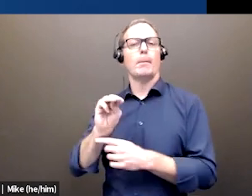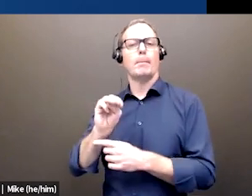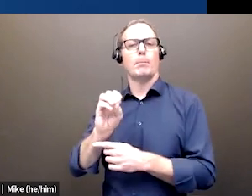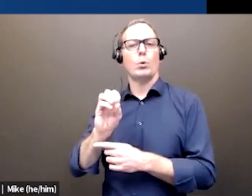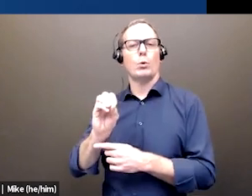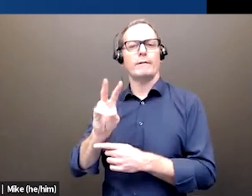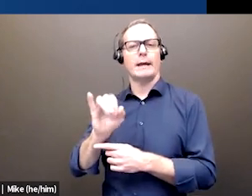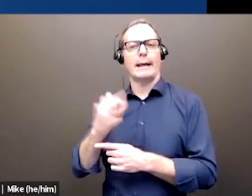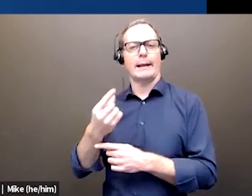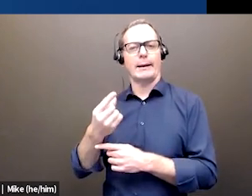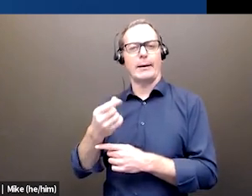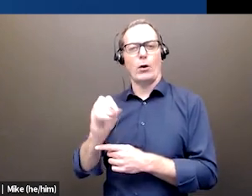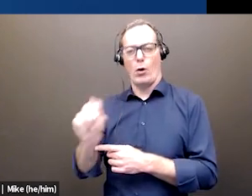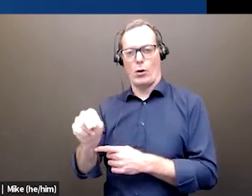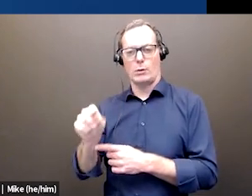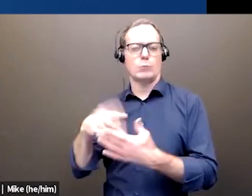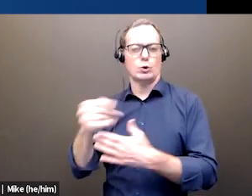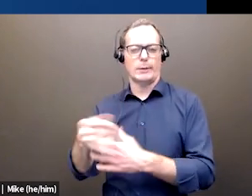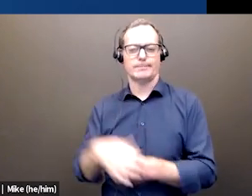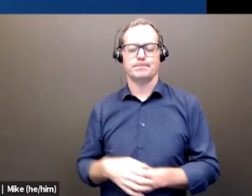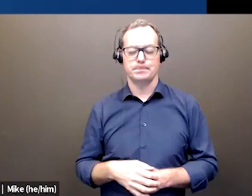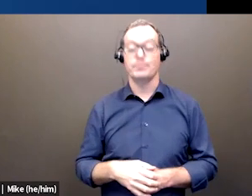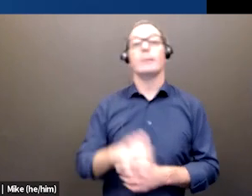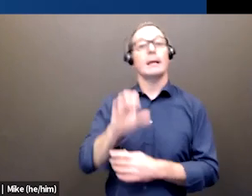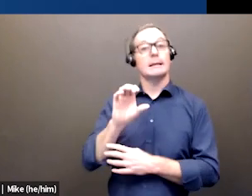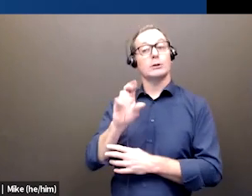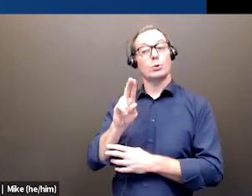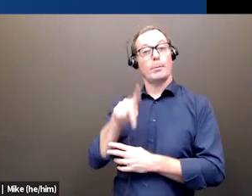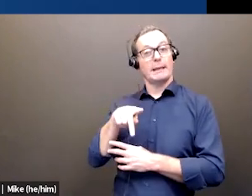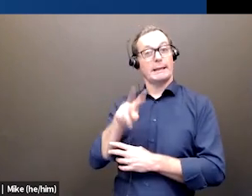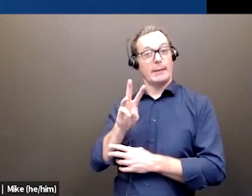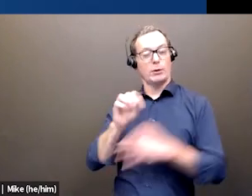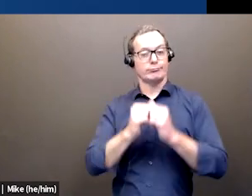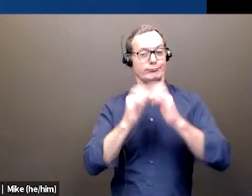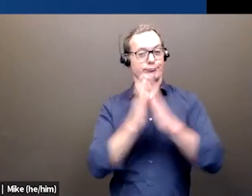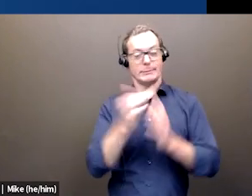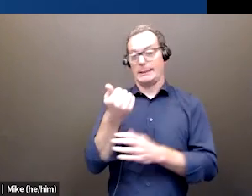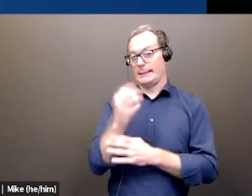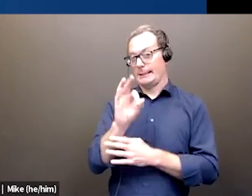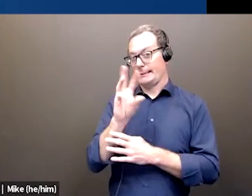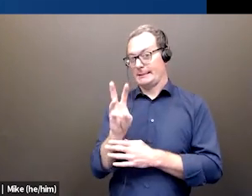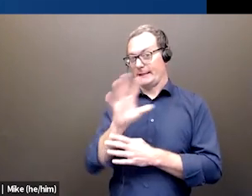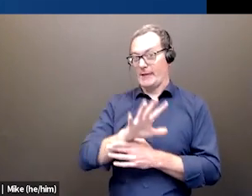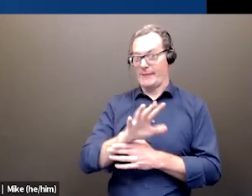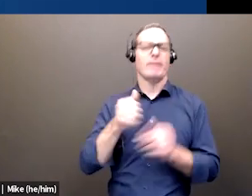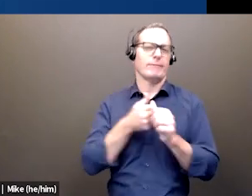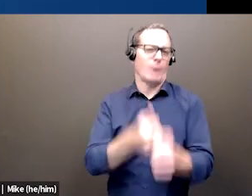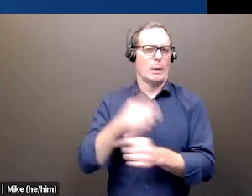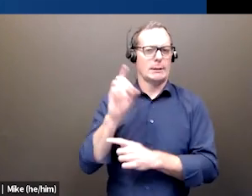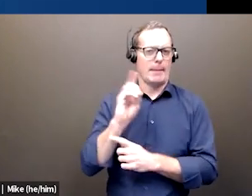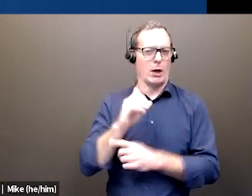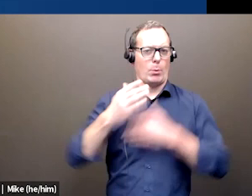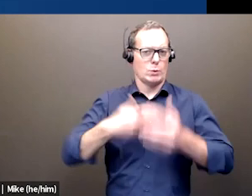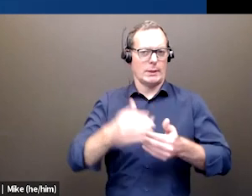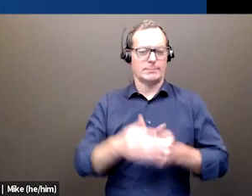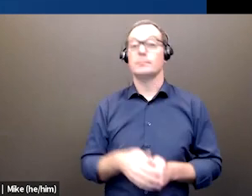CUPW is a democratic union founded in 1965. Its members elect all